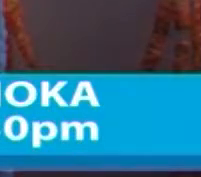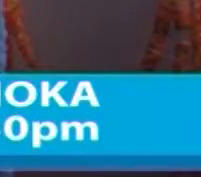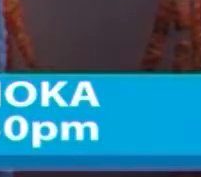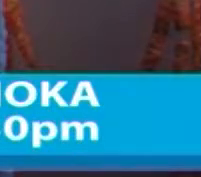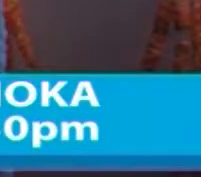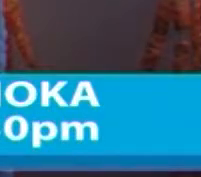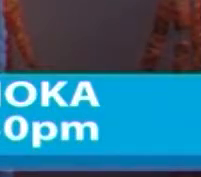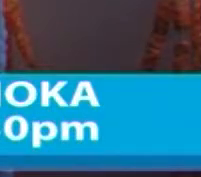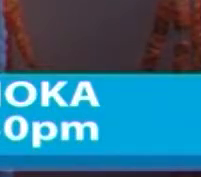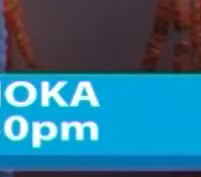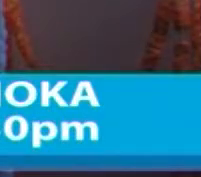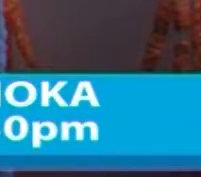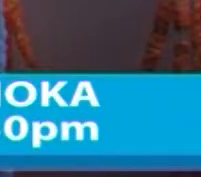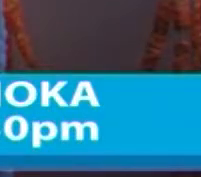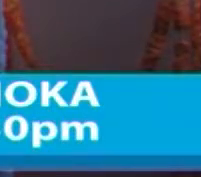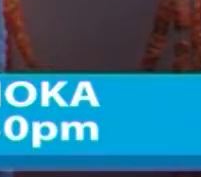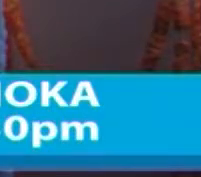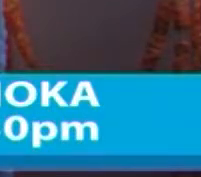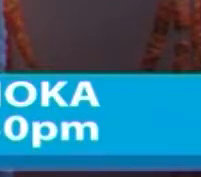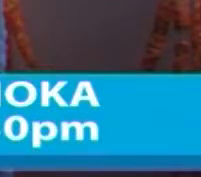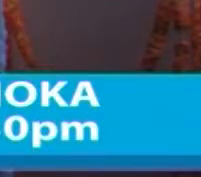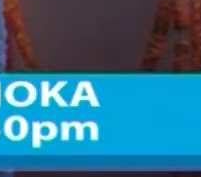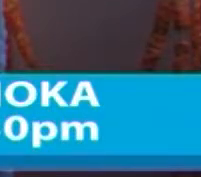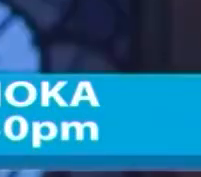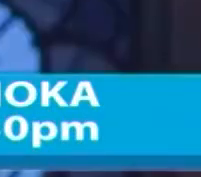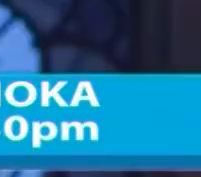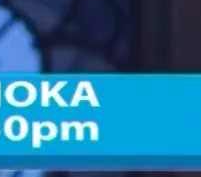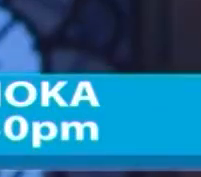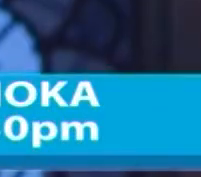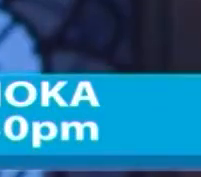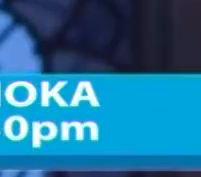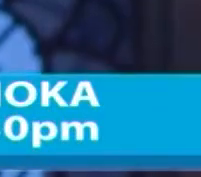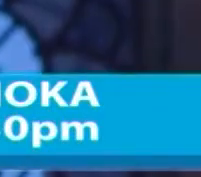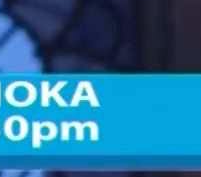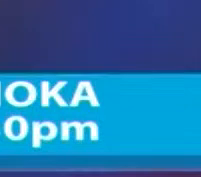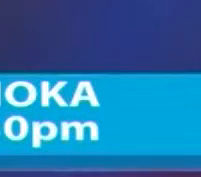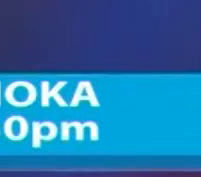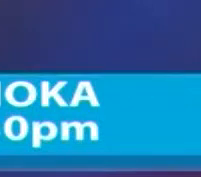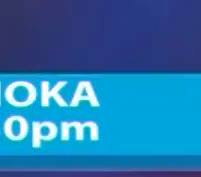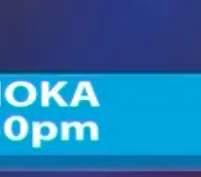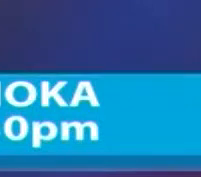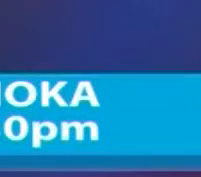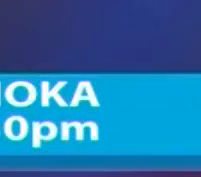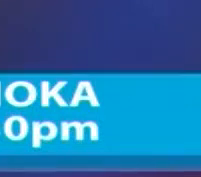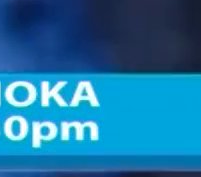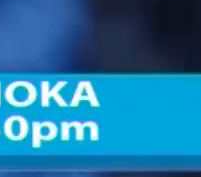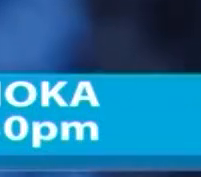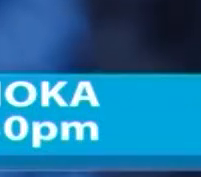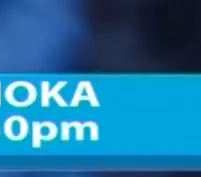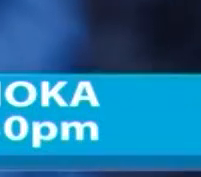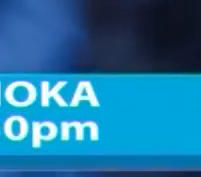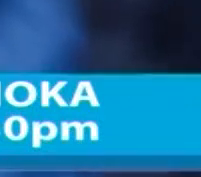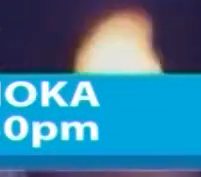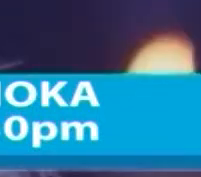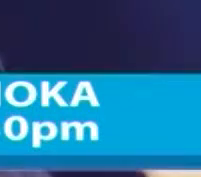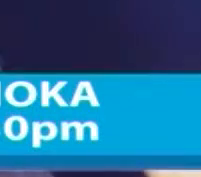Go, Ashok. Could they put an end to this war between justice and injustice?